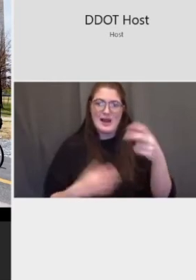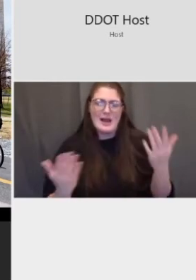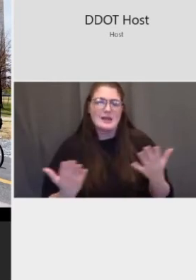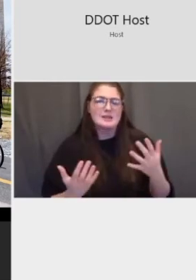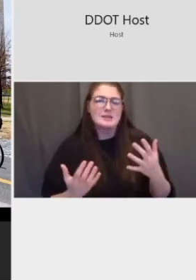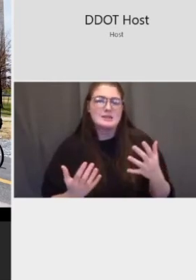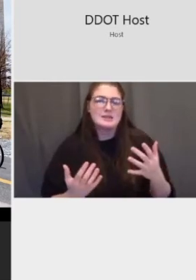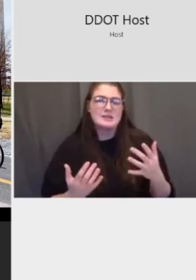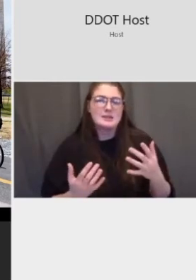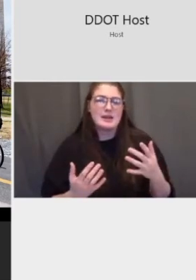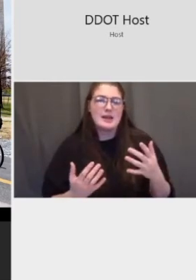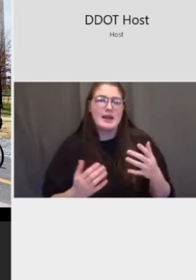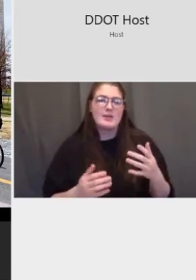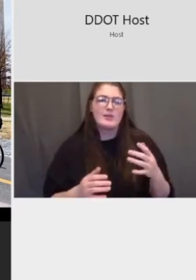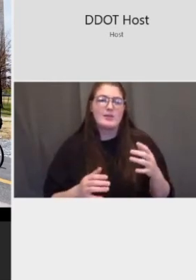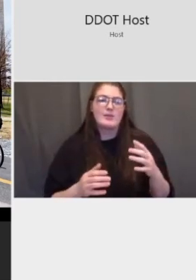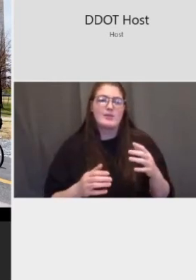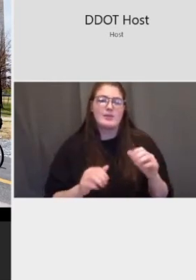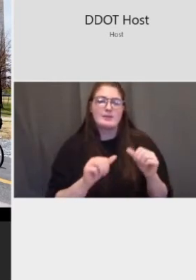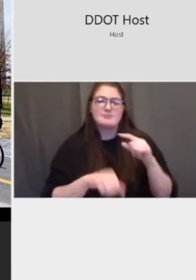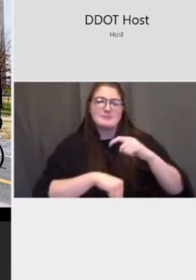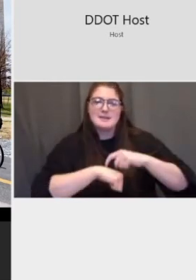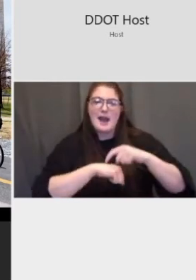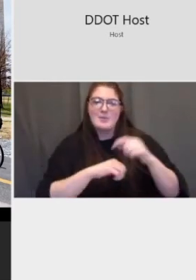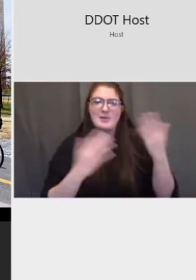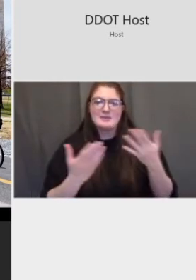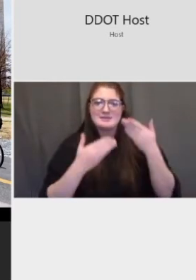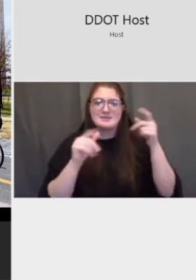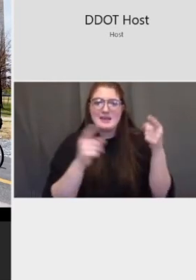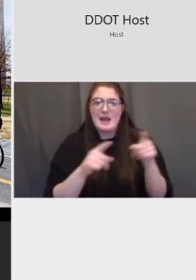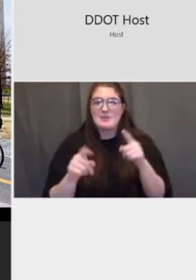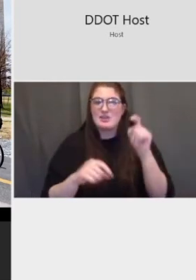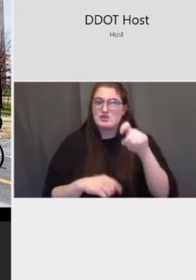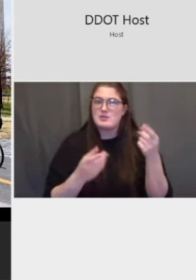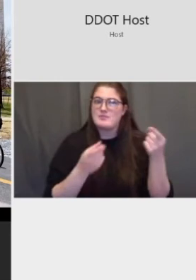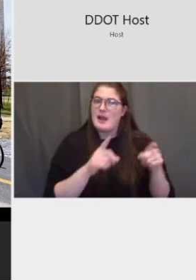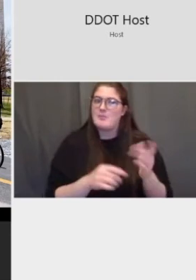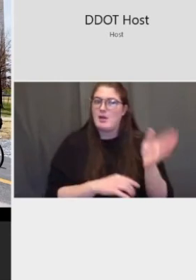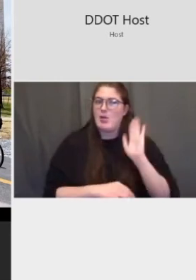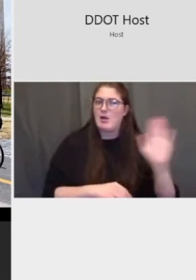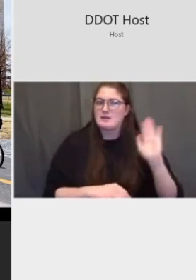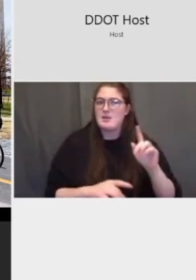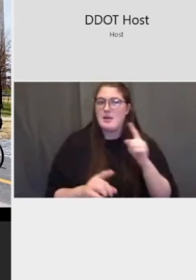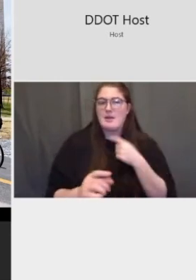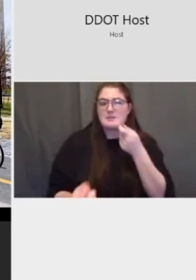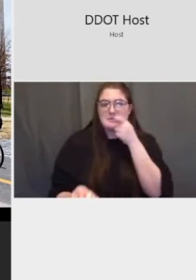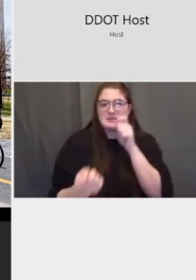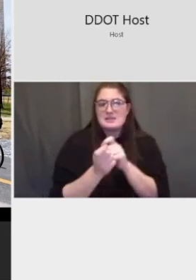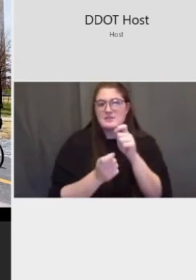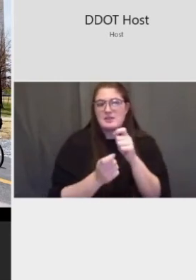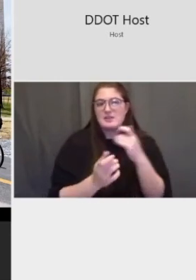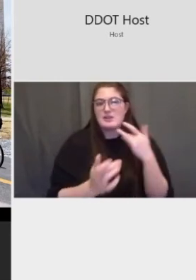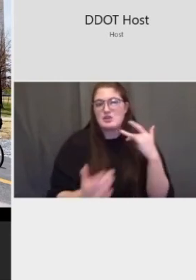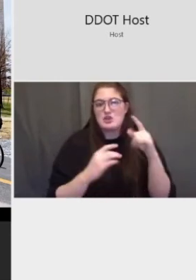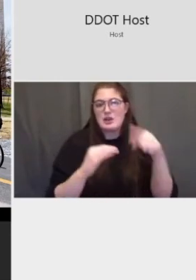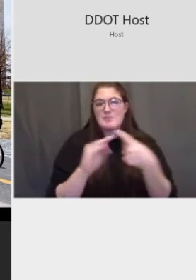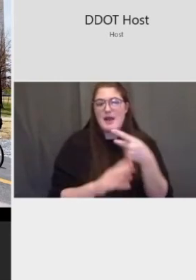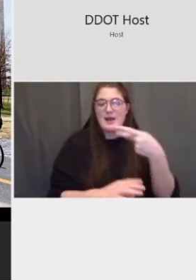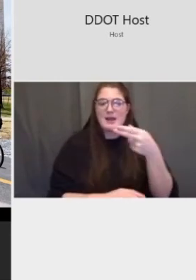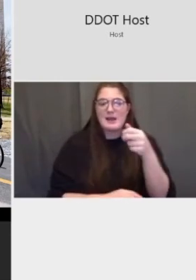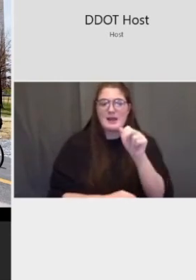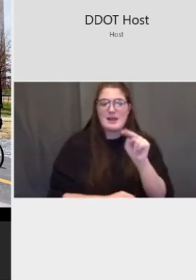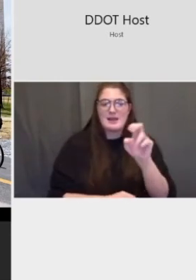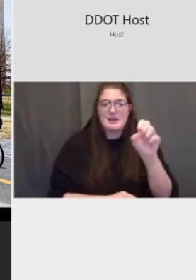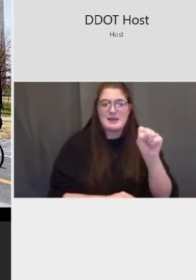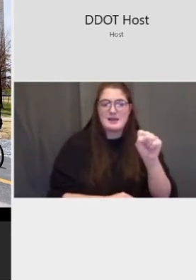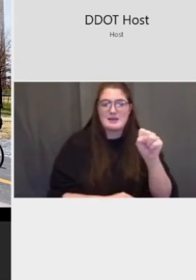great that this is being done, but and I feel like this should have been done a long time ago. I'm particularly concerned about Haynes Point, though. That's where 2 people died, and it's